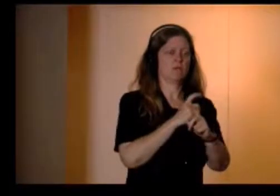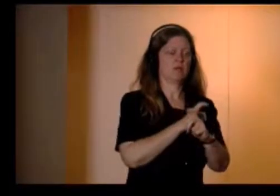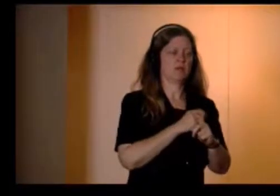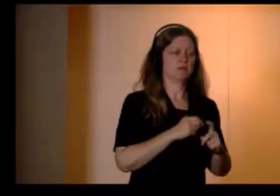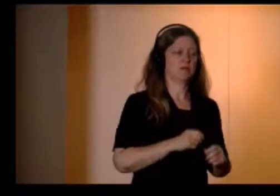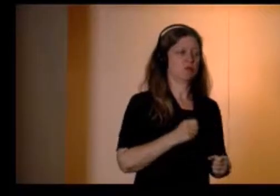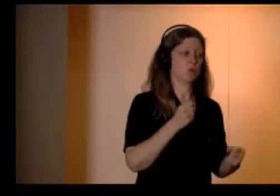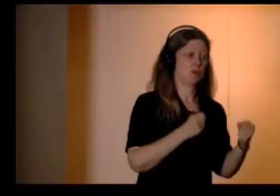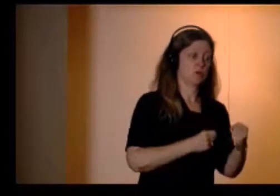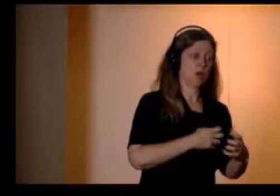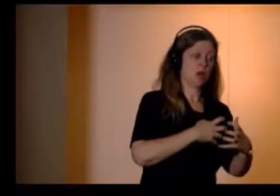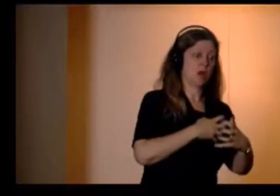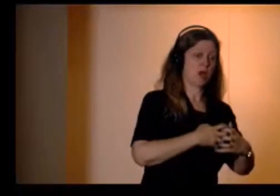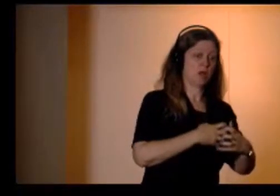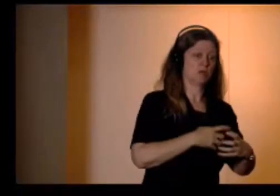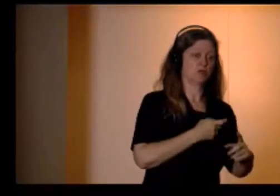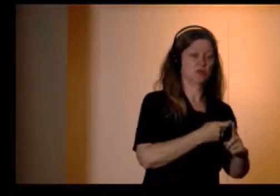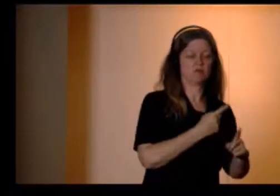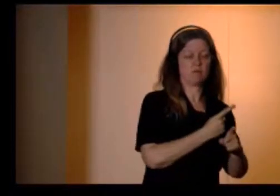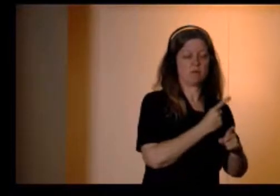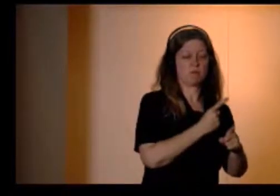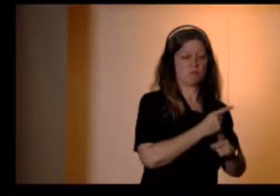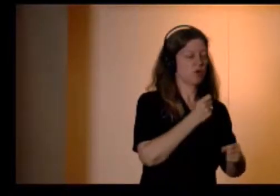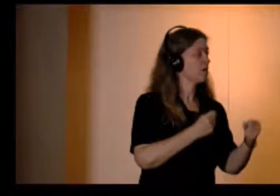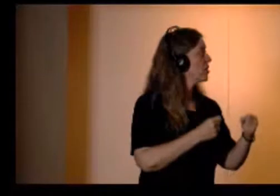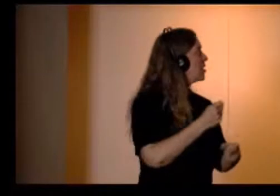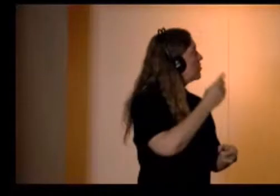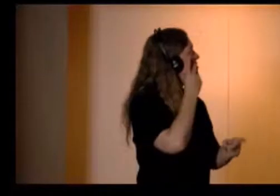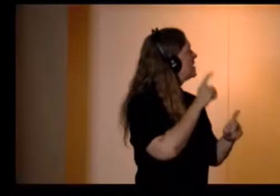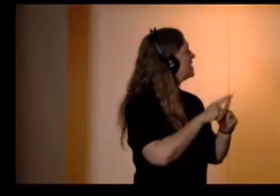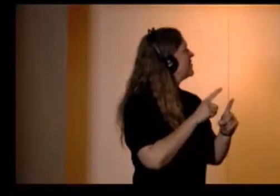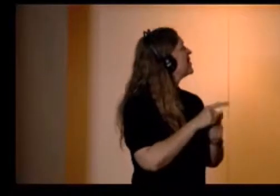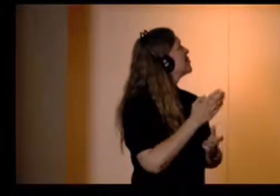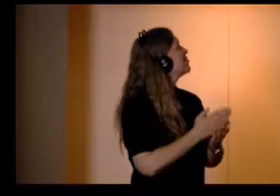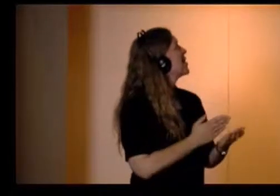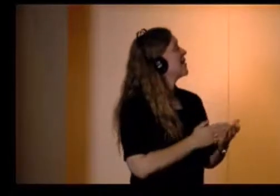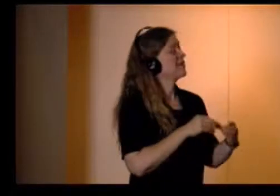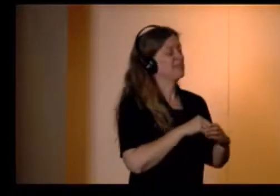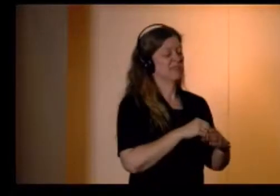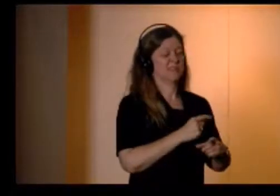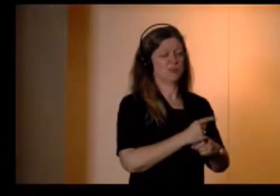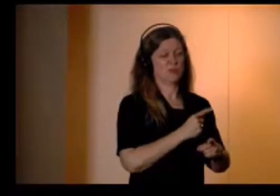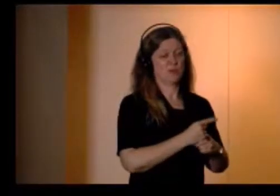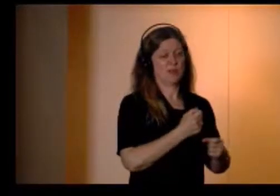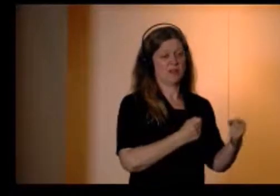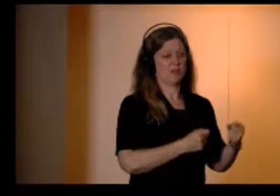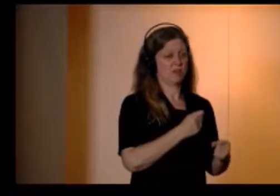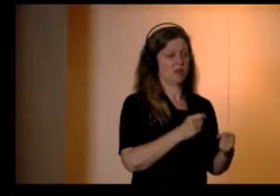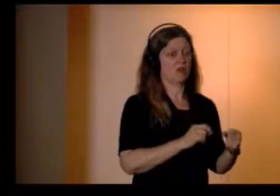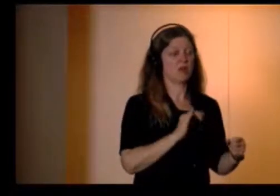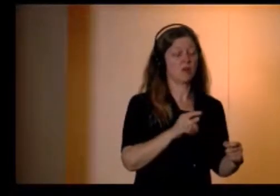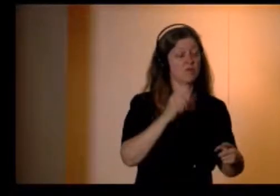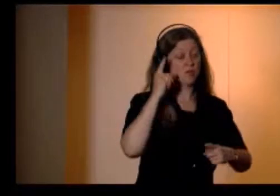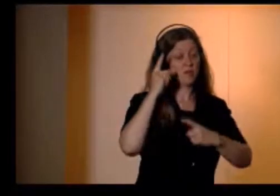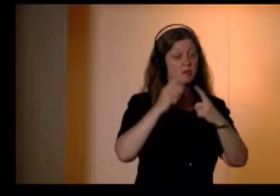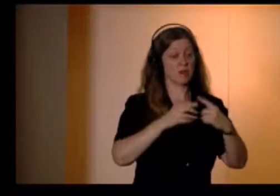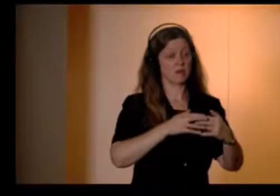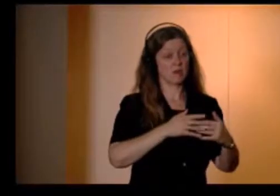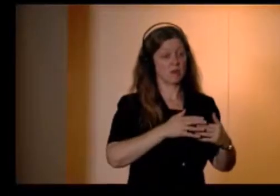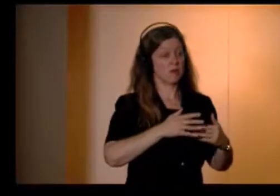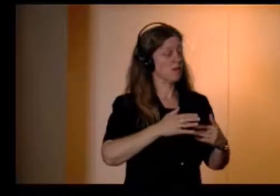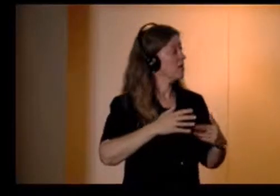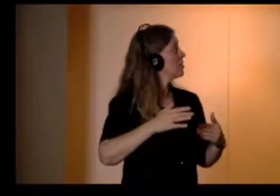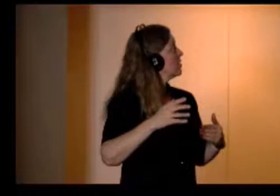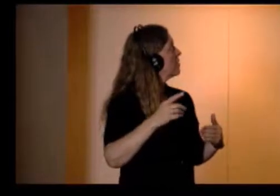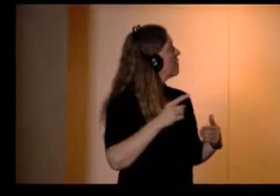engine from a passenger car, and you see already how many different components that has, and it gets worse, right, if you think how important, say, the